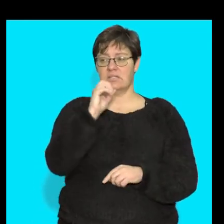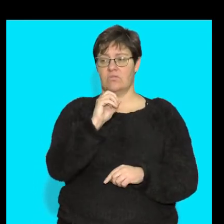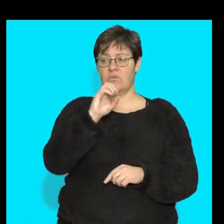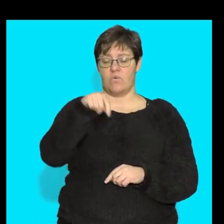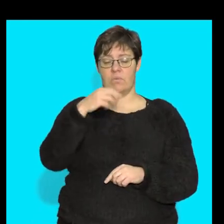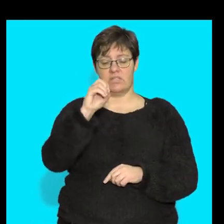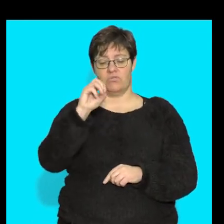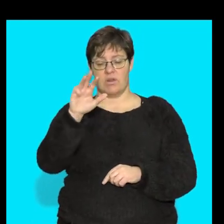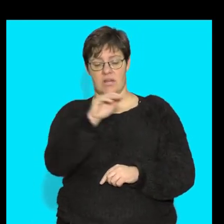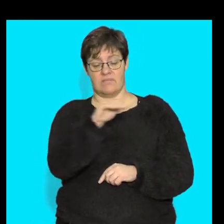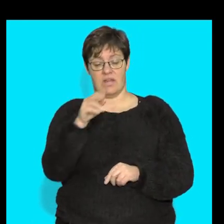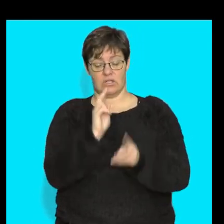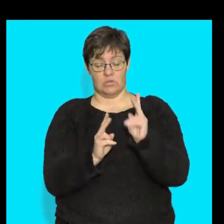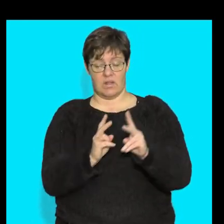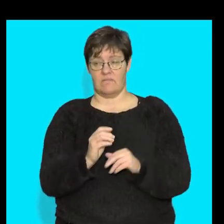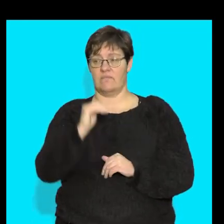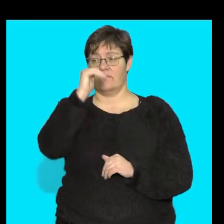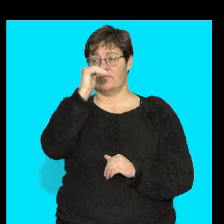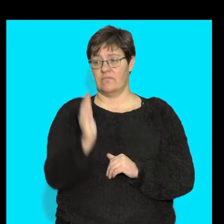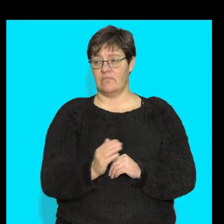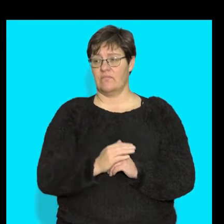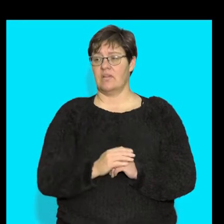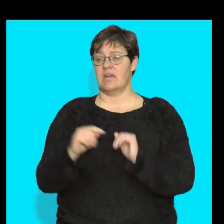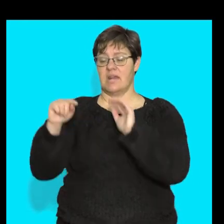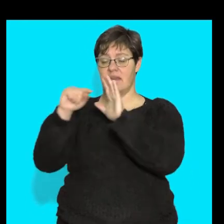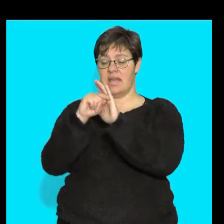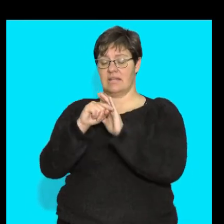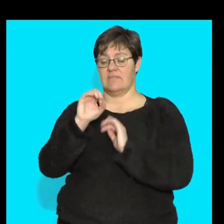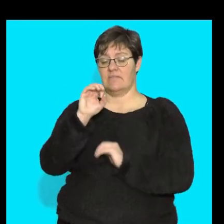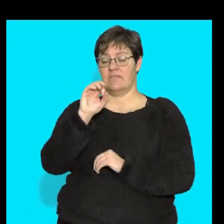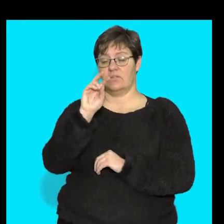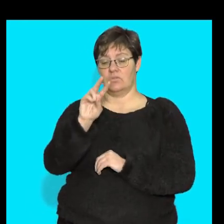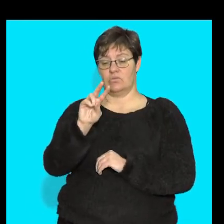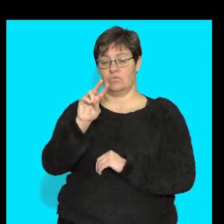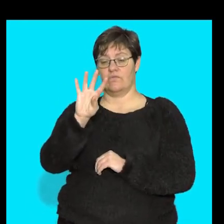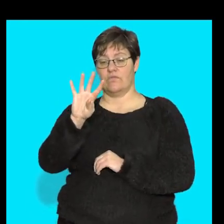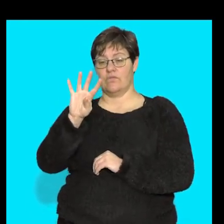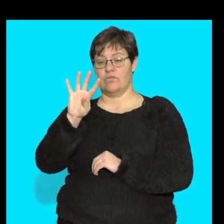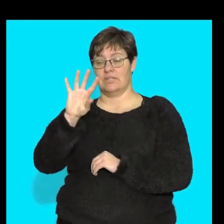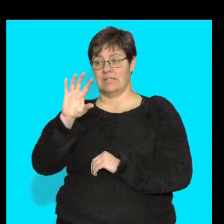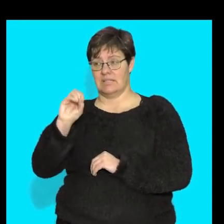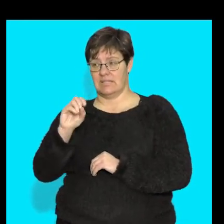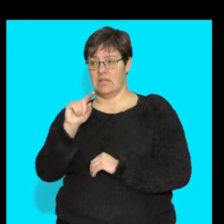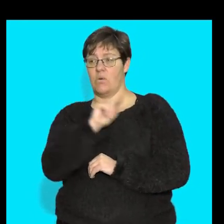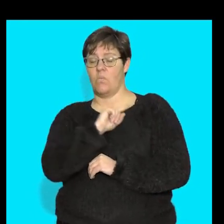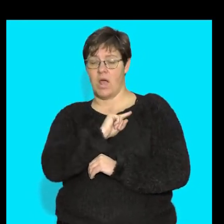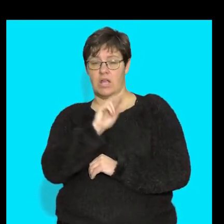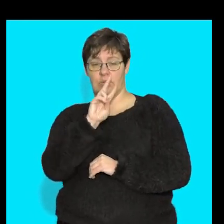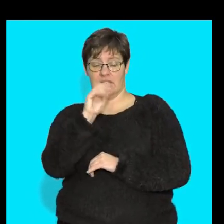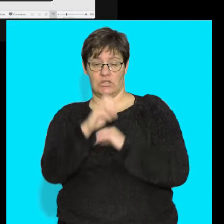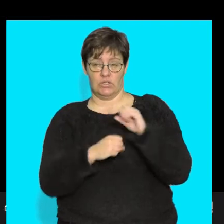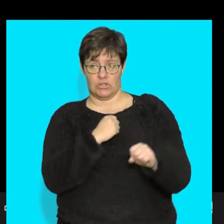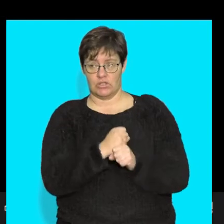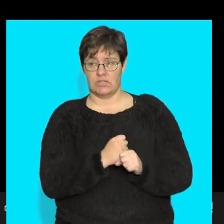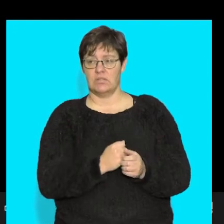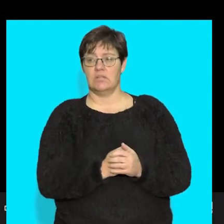0,09 divided by 12 to the exponent of negative 240 for this one, because it's 20